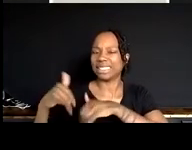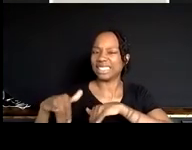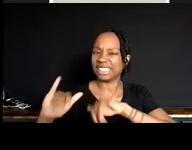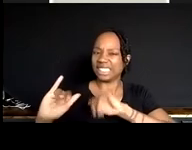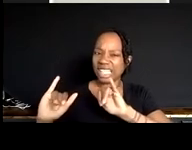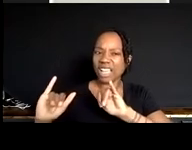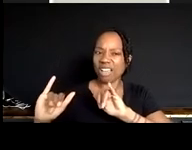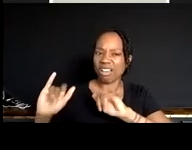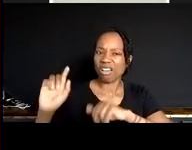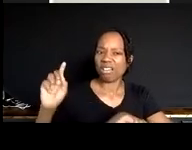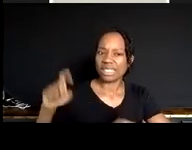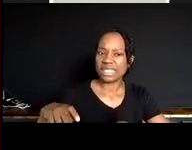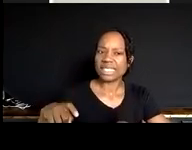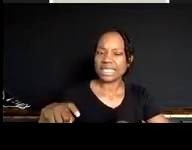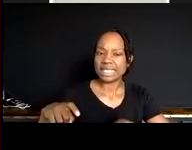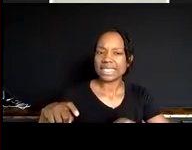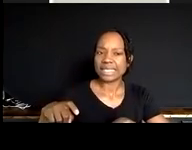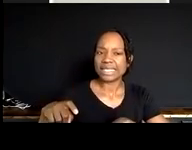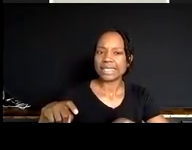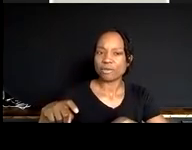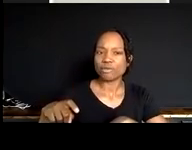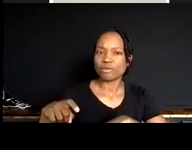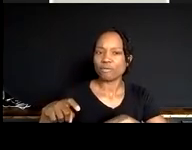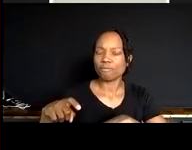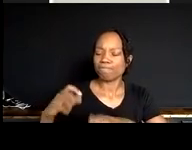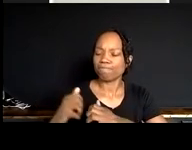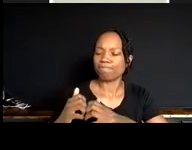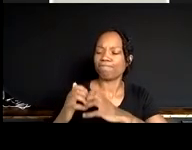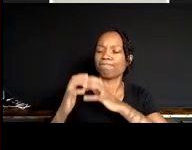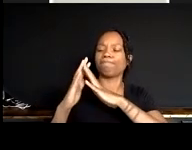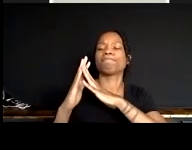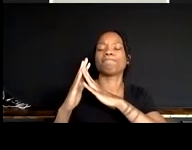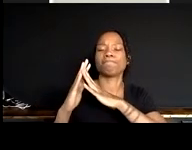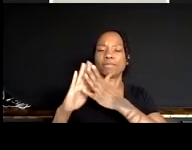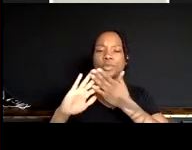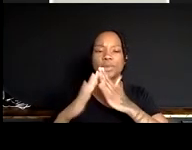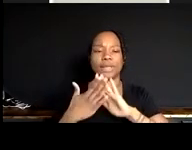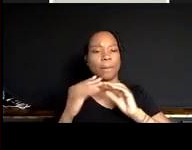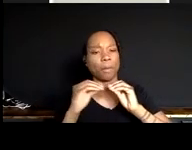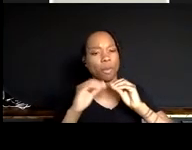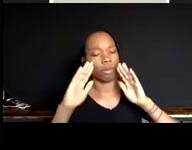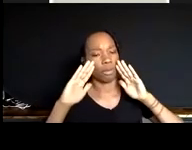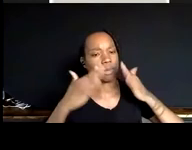still needs to be constructed to be more human.